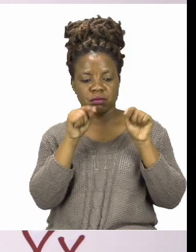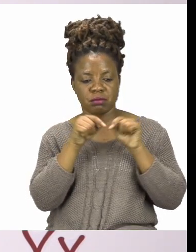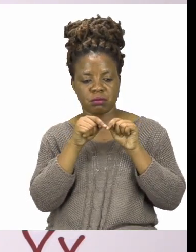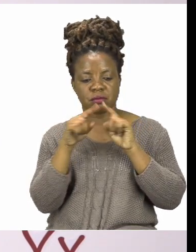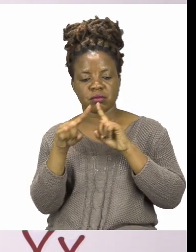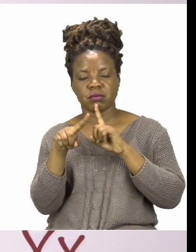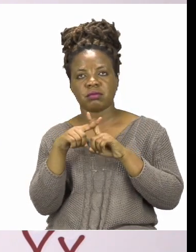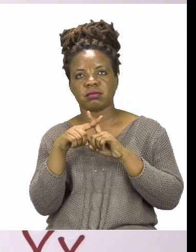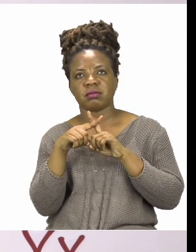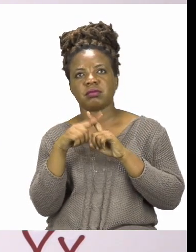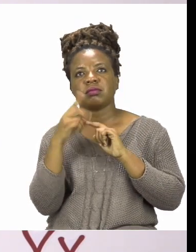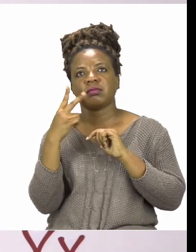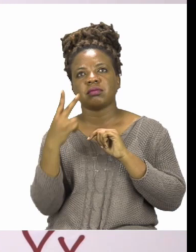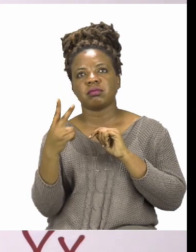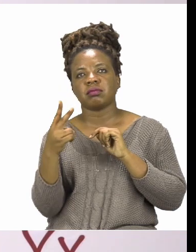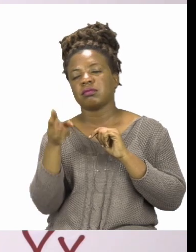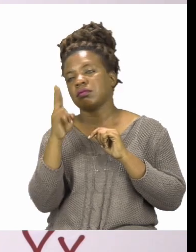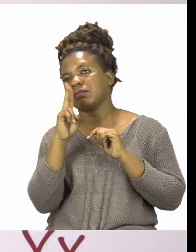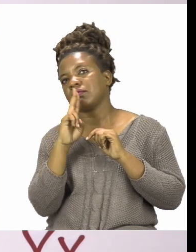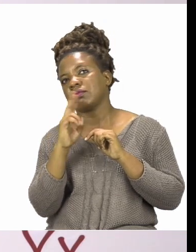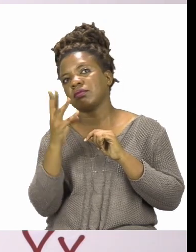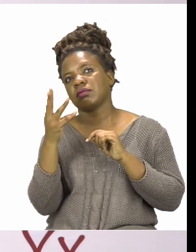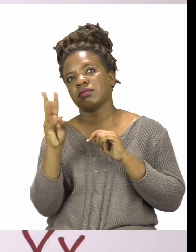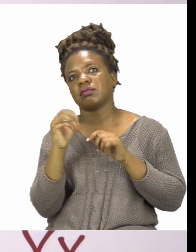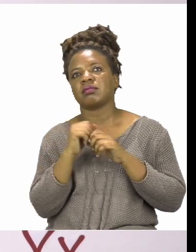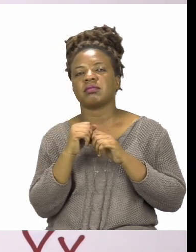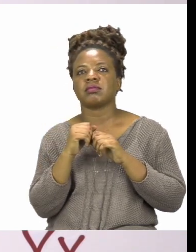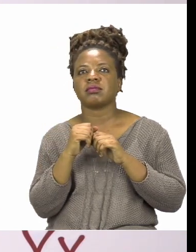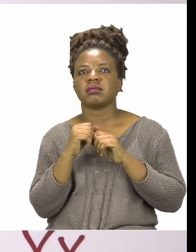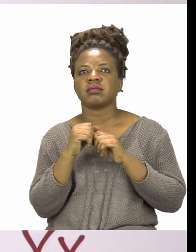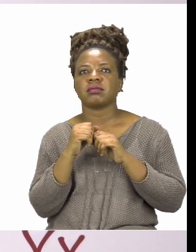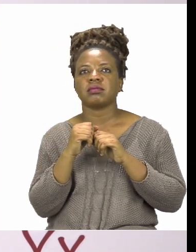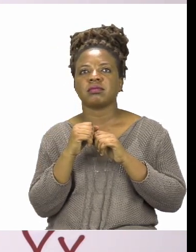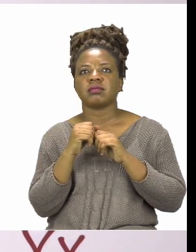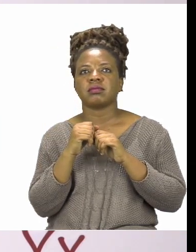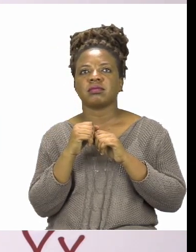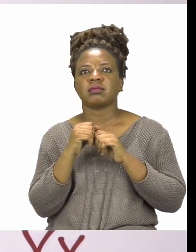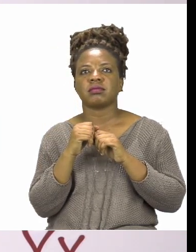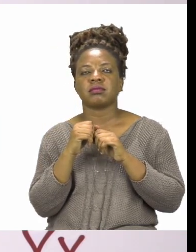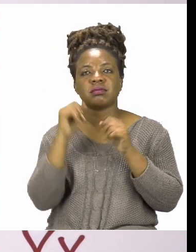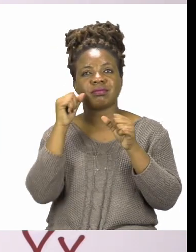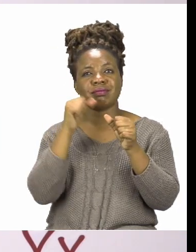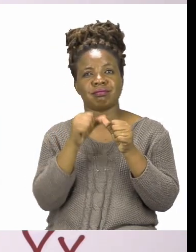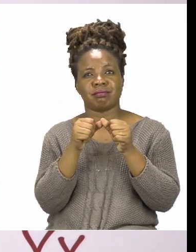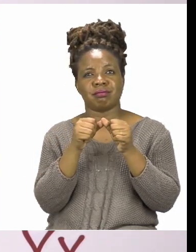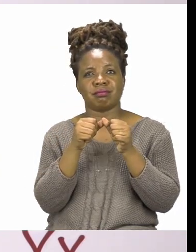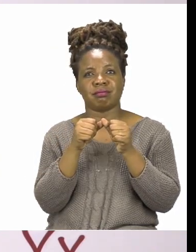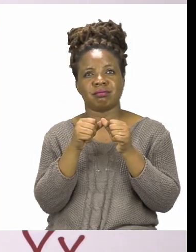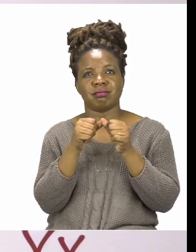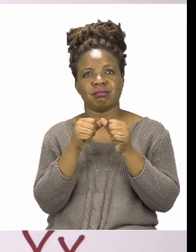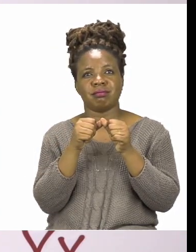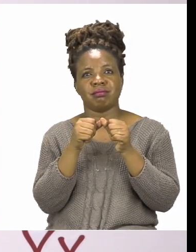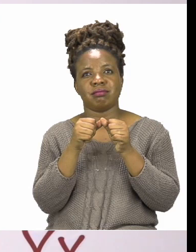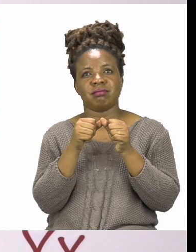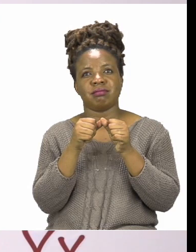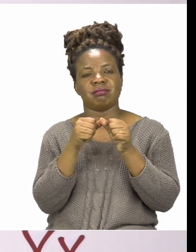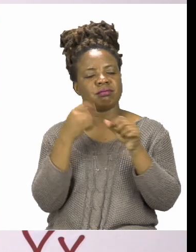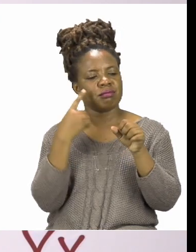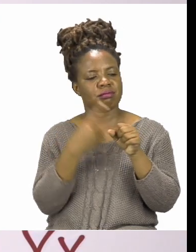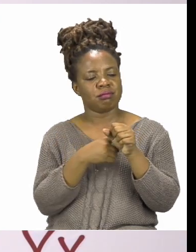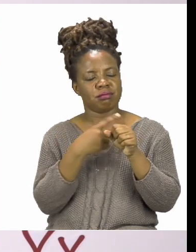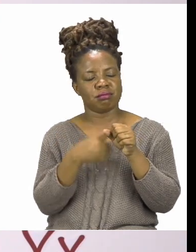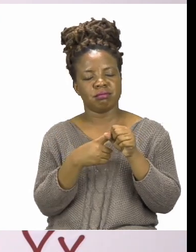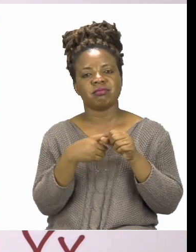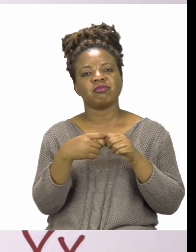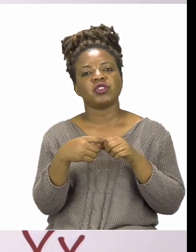2 equals 6. Now remember, we said that we will always have our 2 sets, so there's